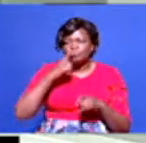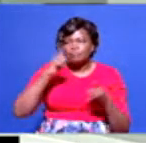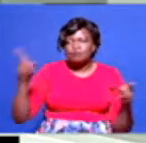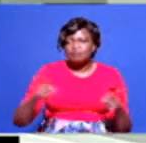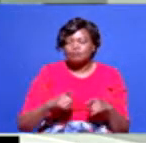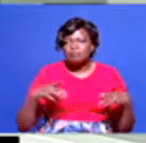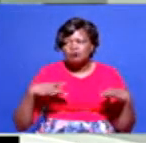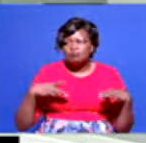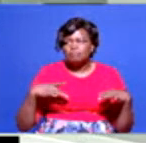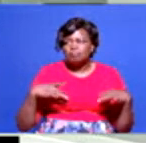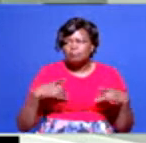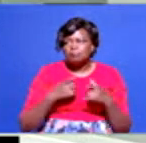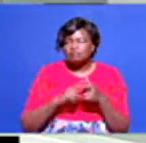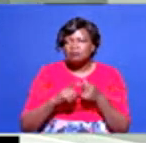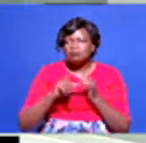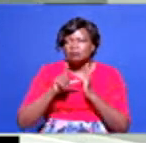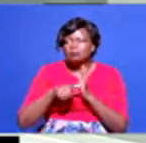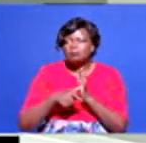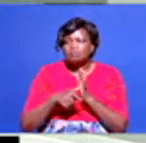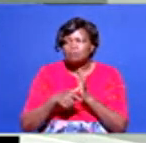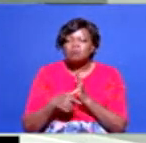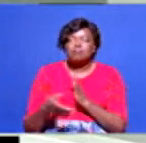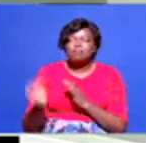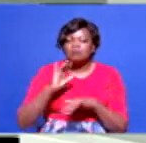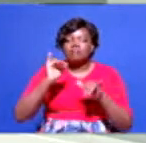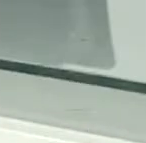break, but we'll be back in just a moment. Don't go too far.